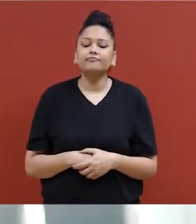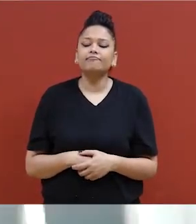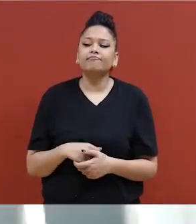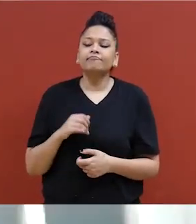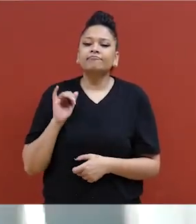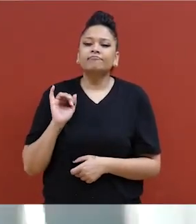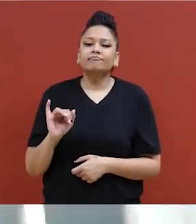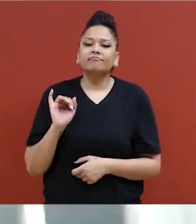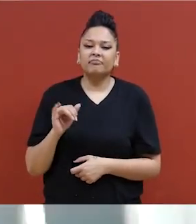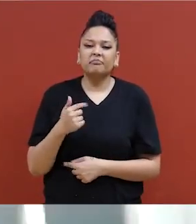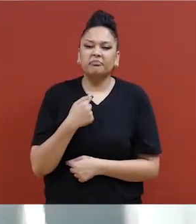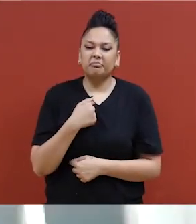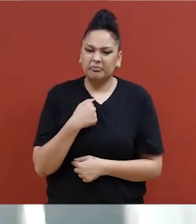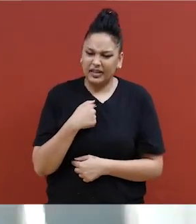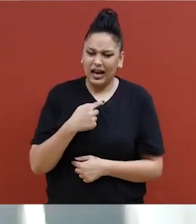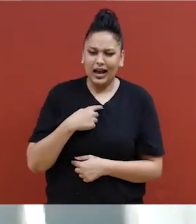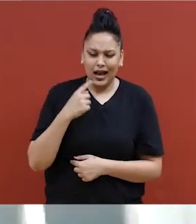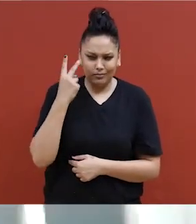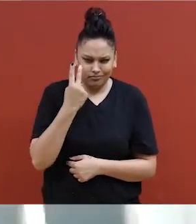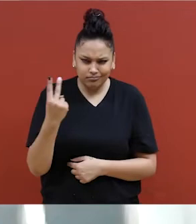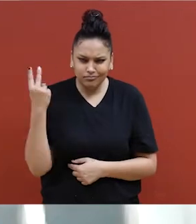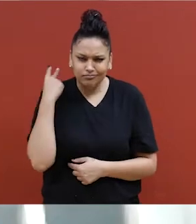It reminds me of